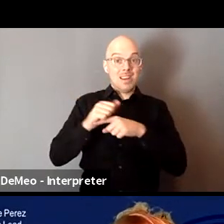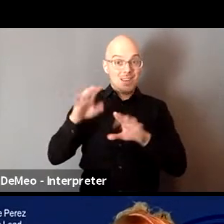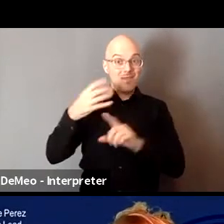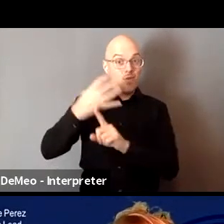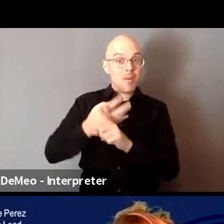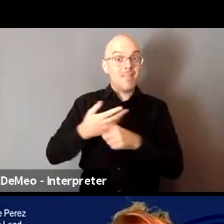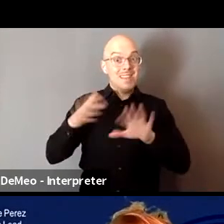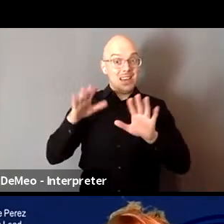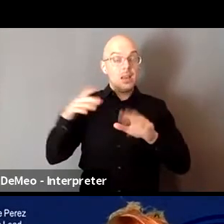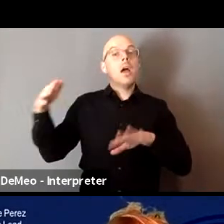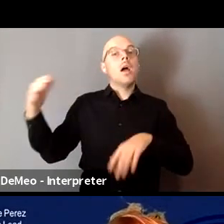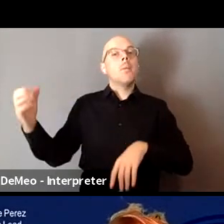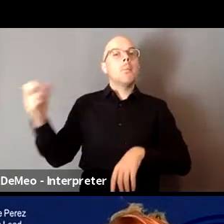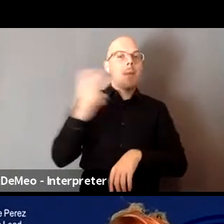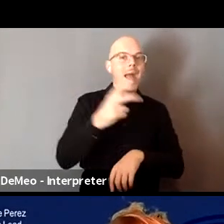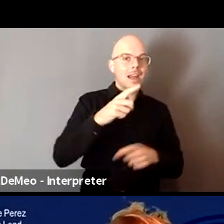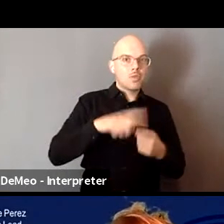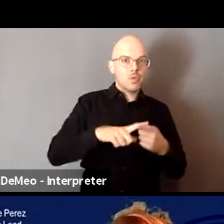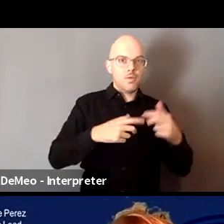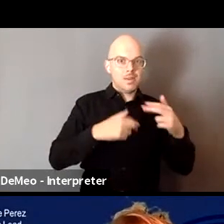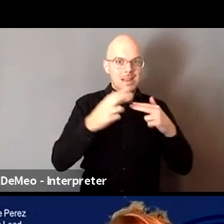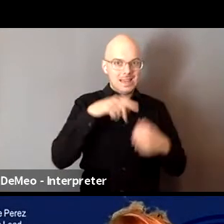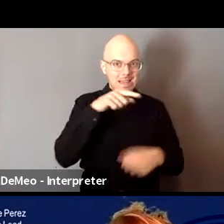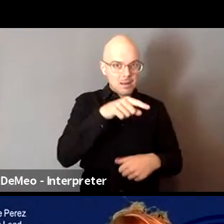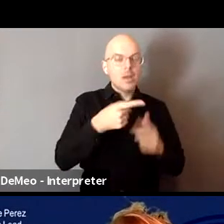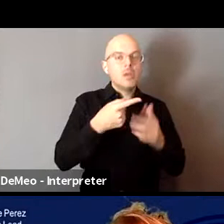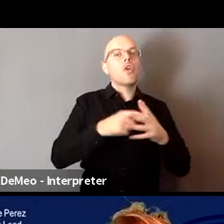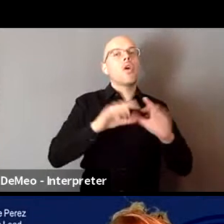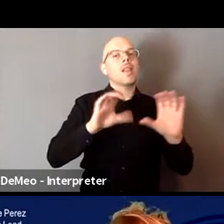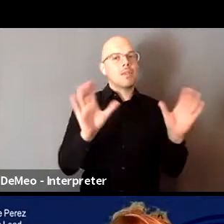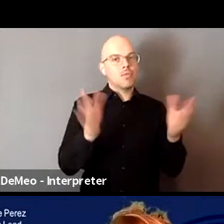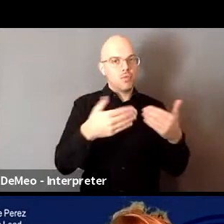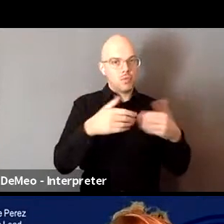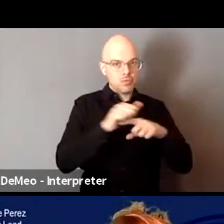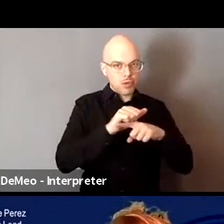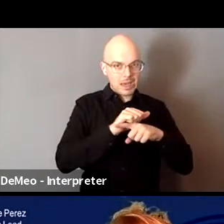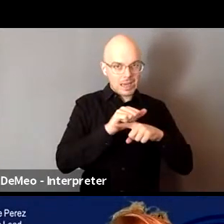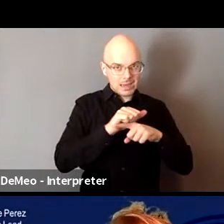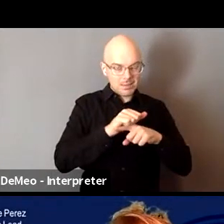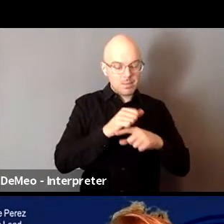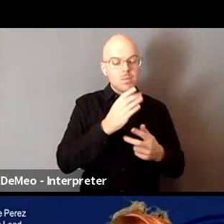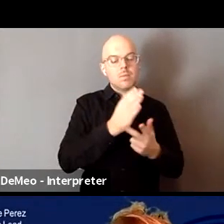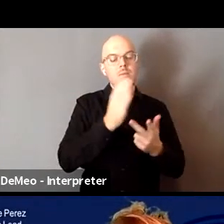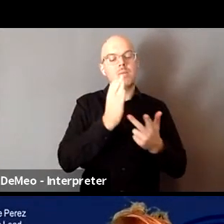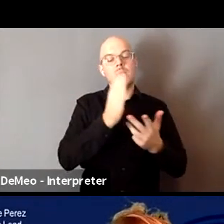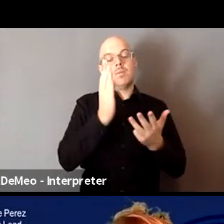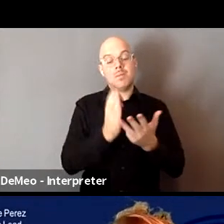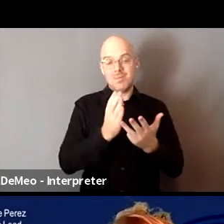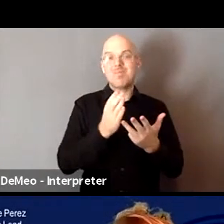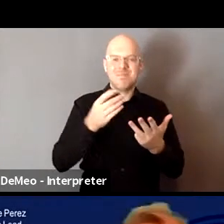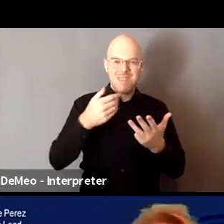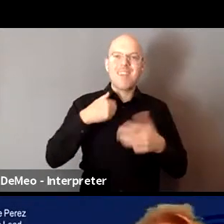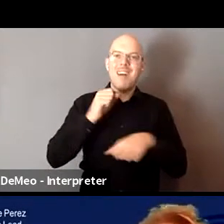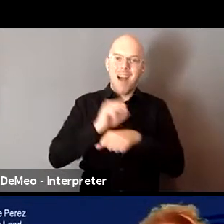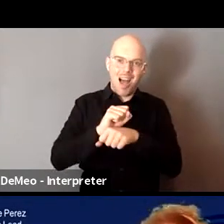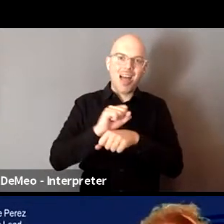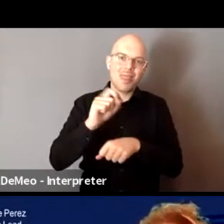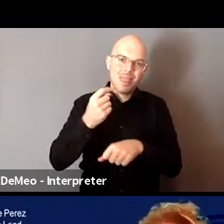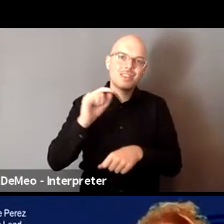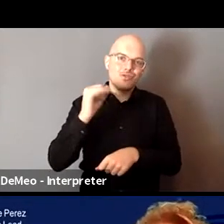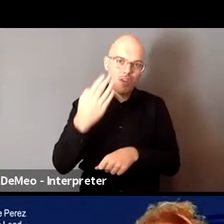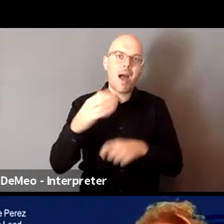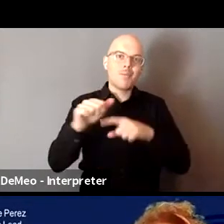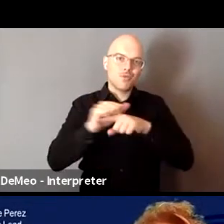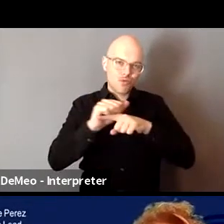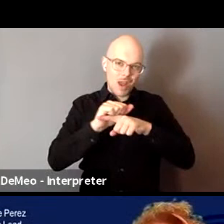the facility where you begin your classroom training, followed by your on-the-job training for the various